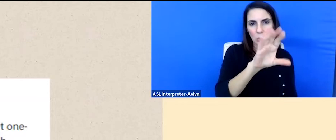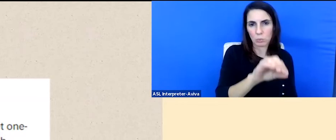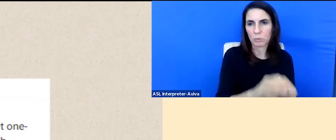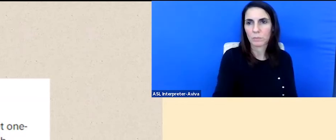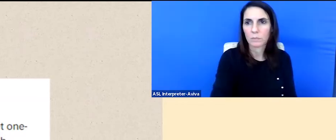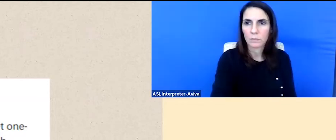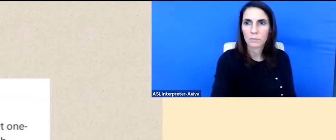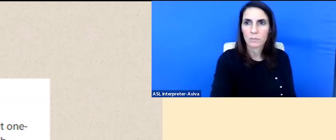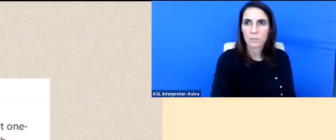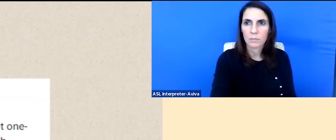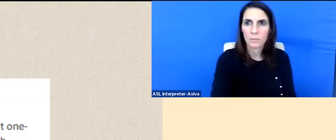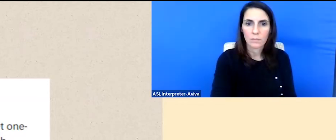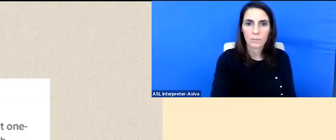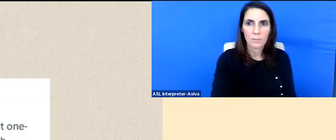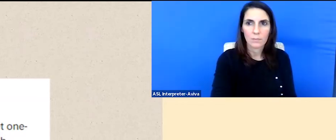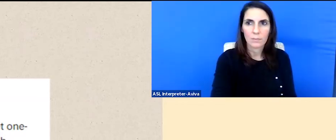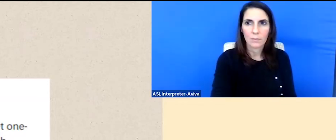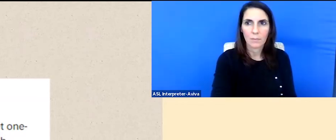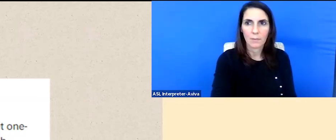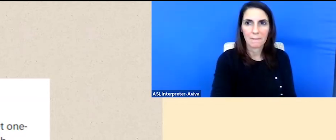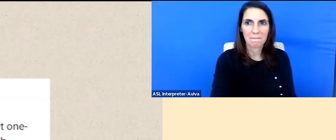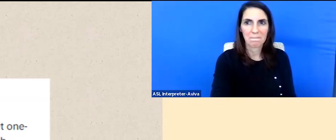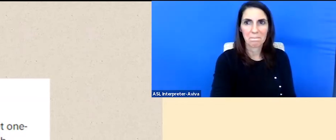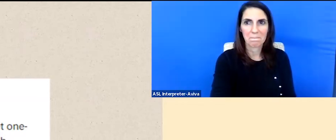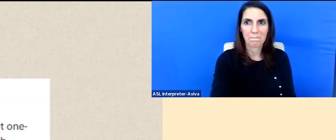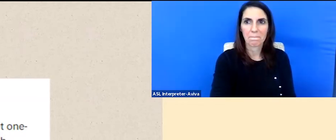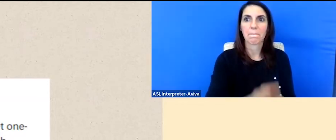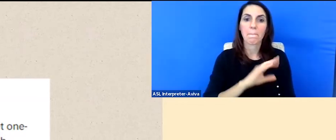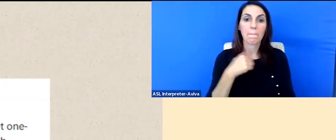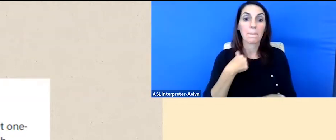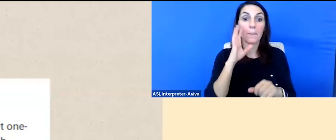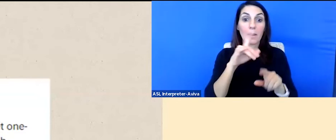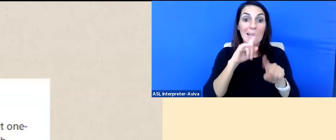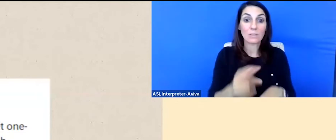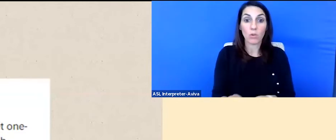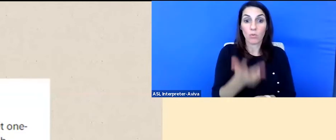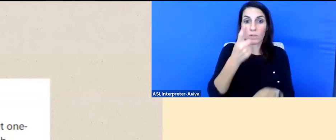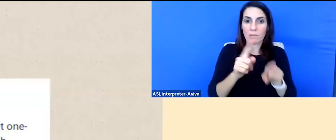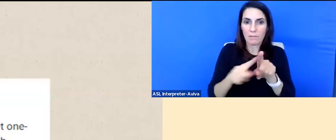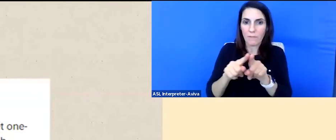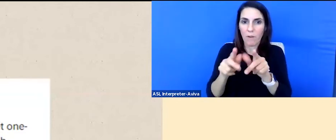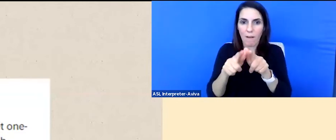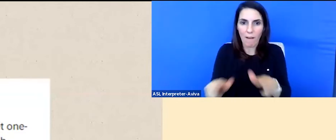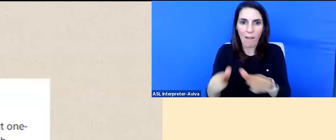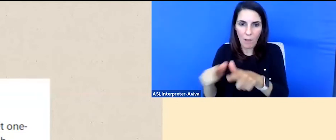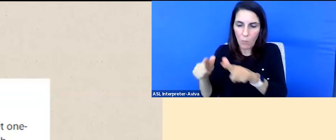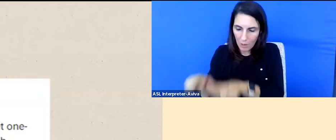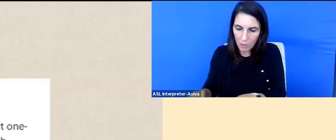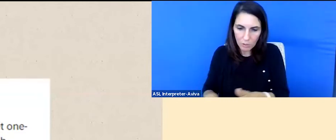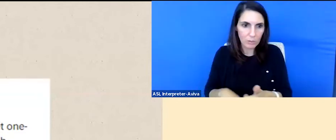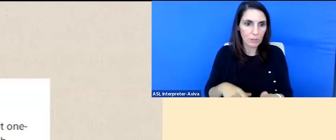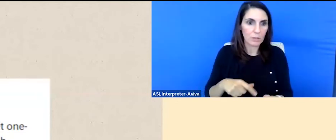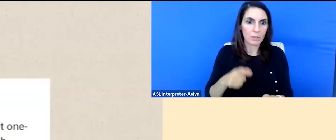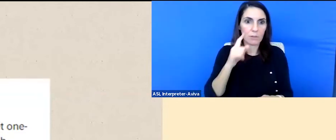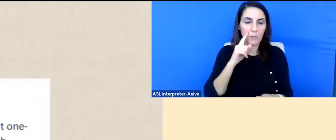305-468-5900. And again, we do answer in 3 languages. Now, individuals with a